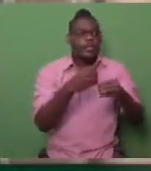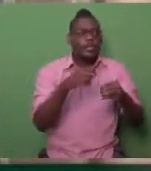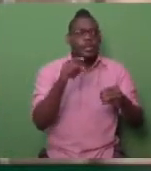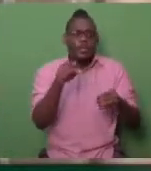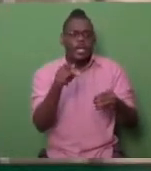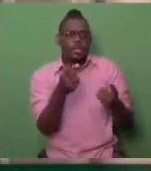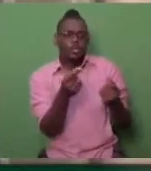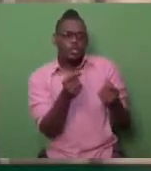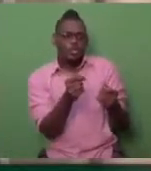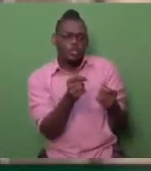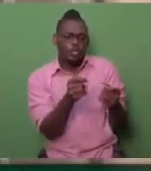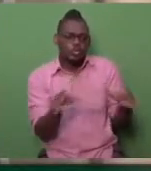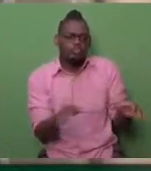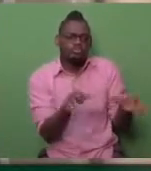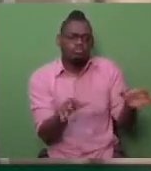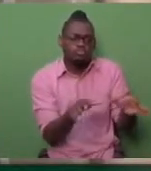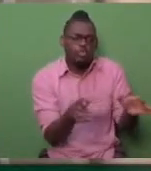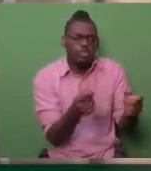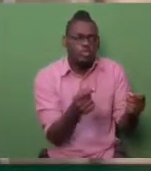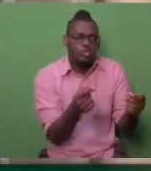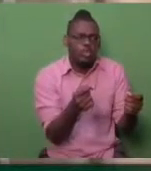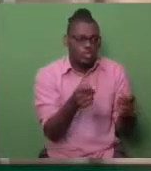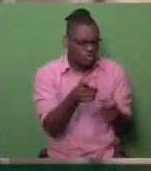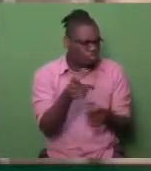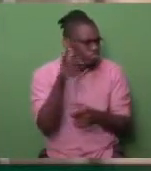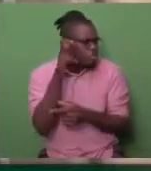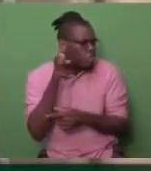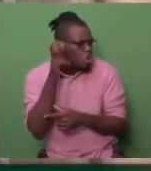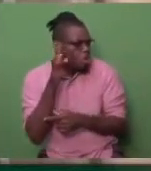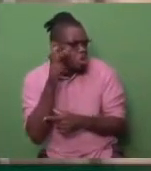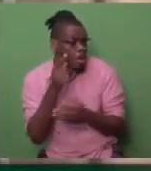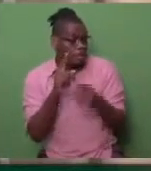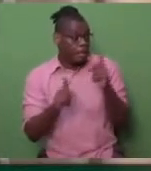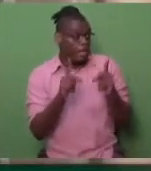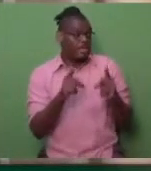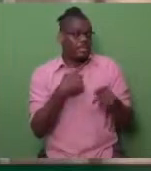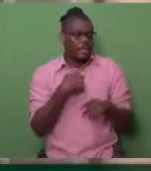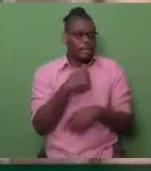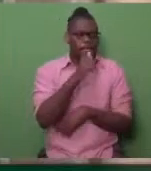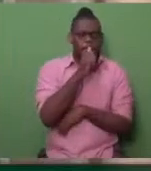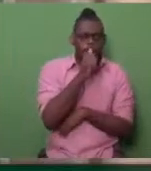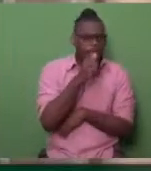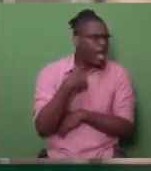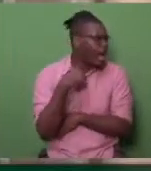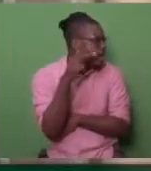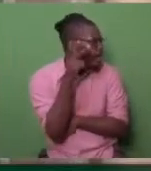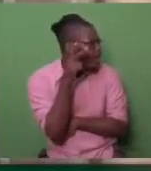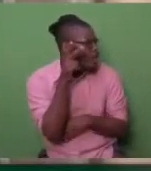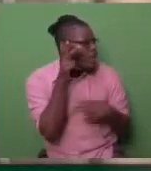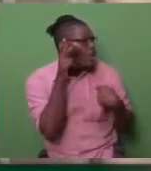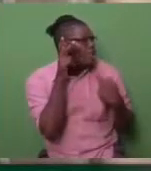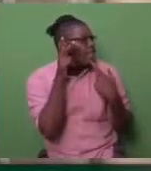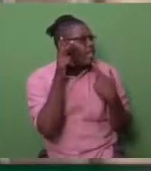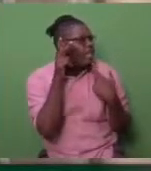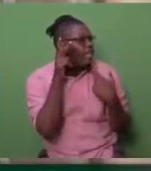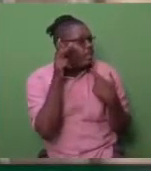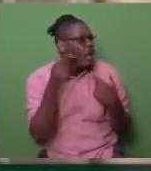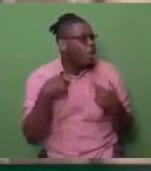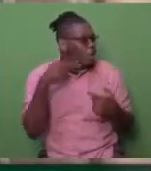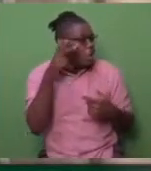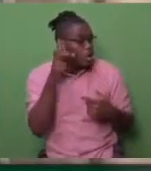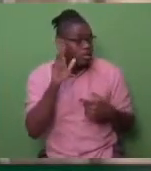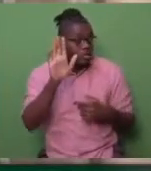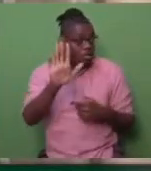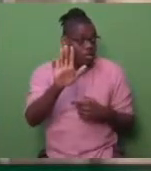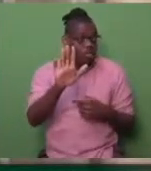This is dangerous, Madam Speaker. They may be even, I don't want to involve you in the debate, but in the last incarnation, even the